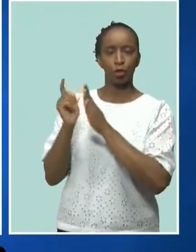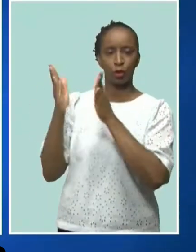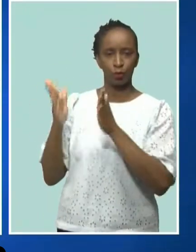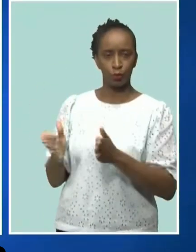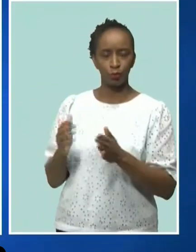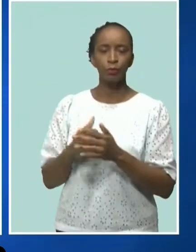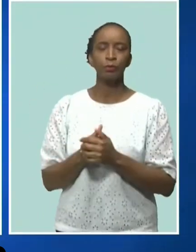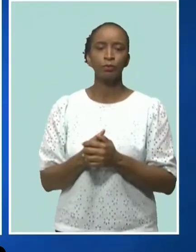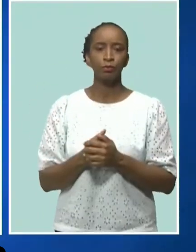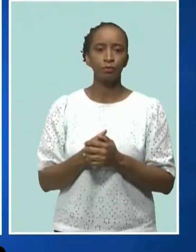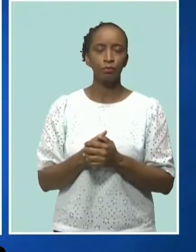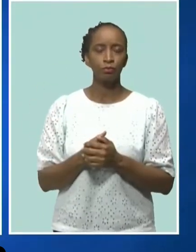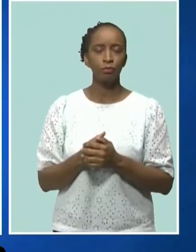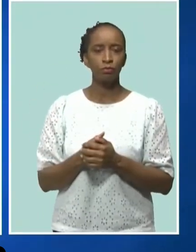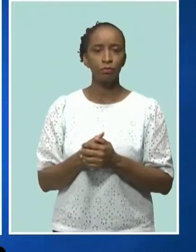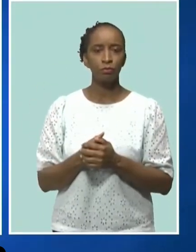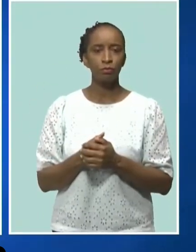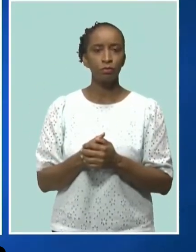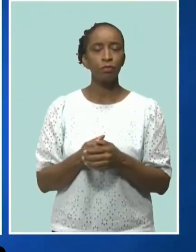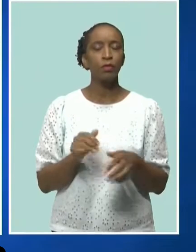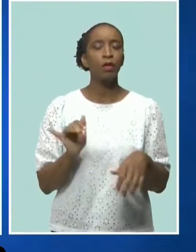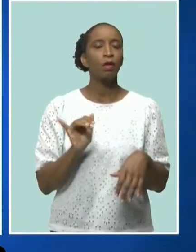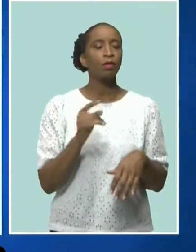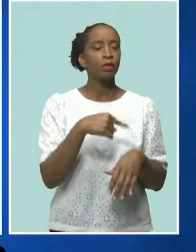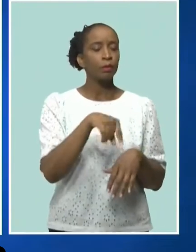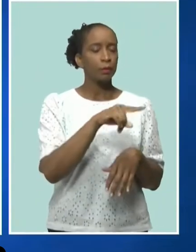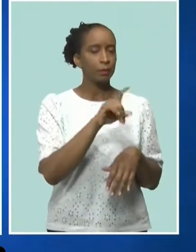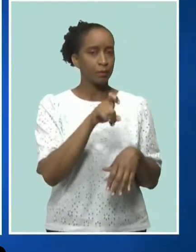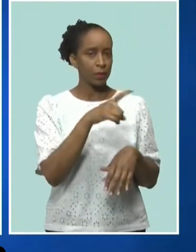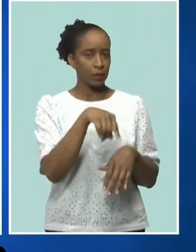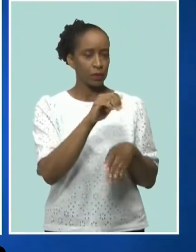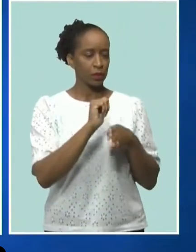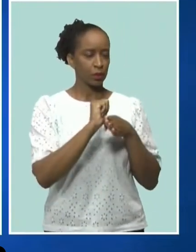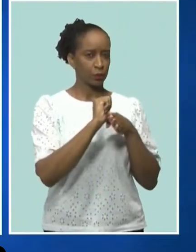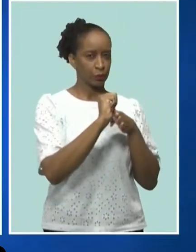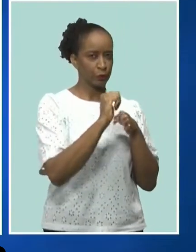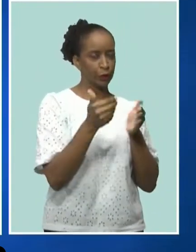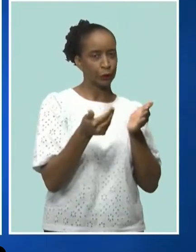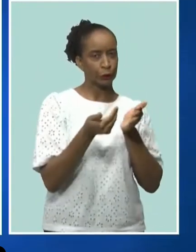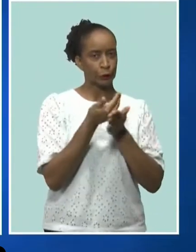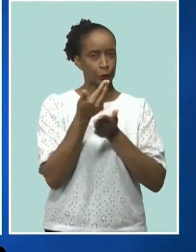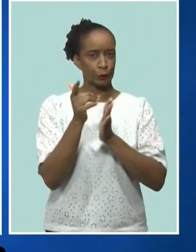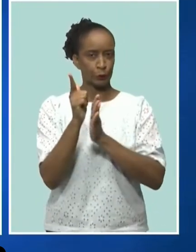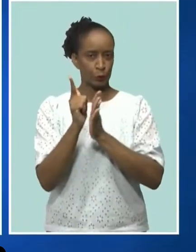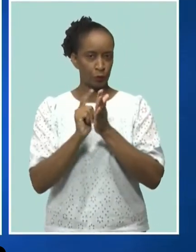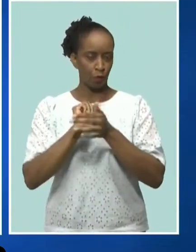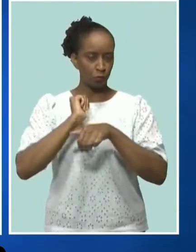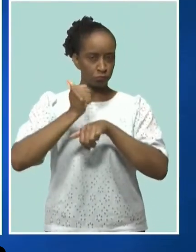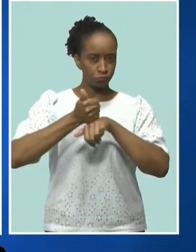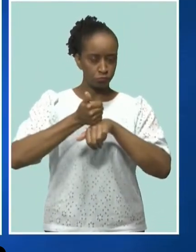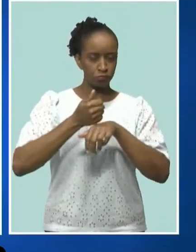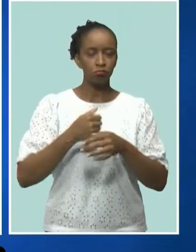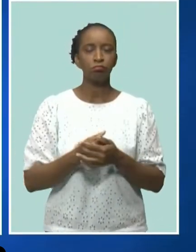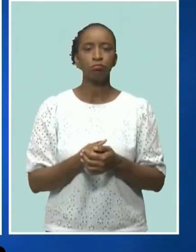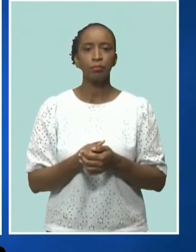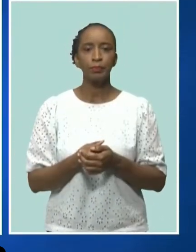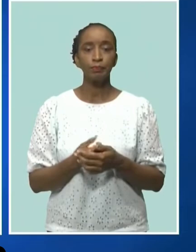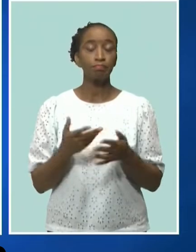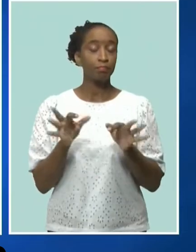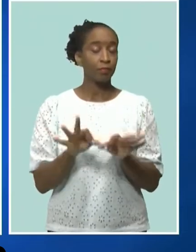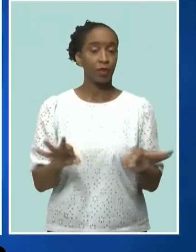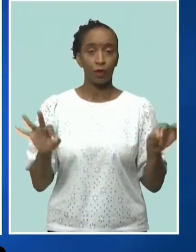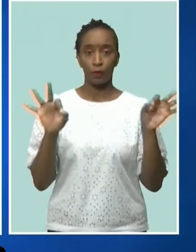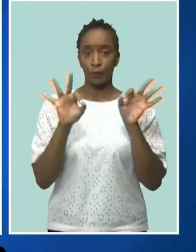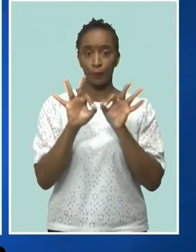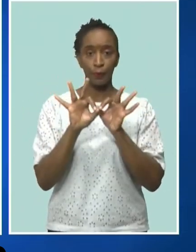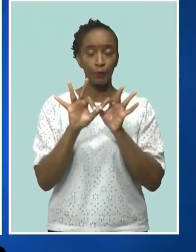being passed, including the New Bill Act, which he notes can be complex. It's very important for us to make sure that in a room just like this, you